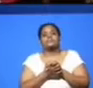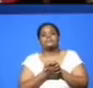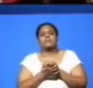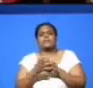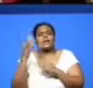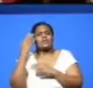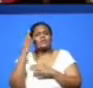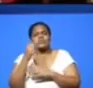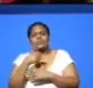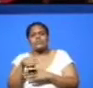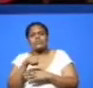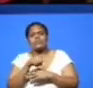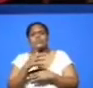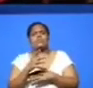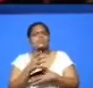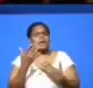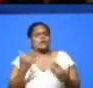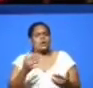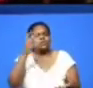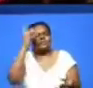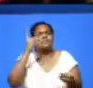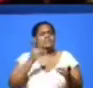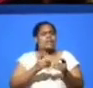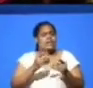I don't know who you are that's making a decision.